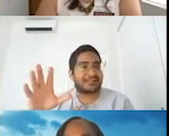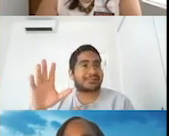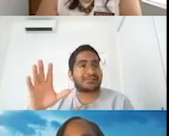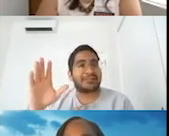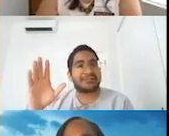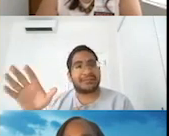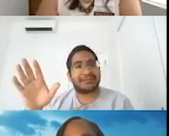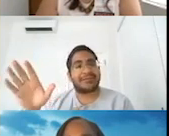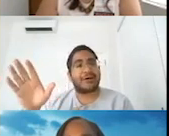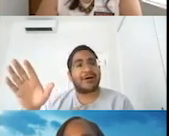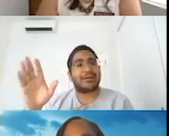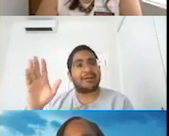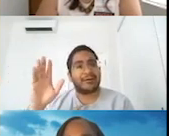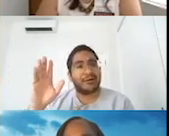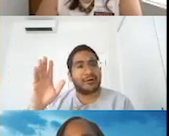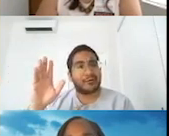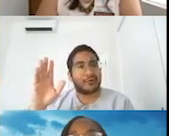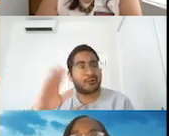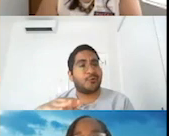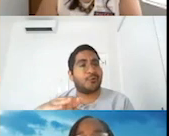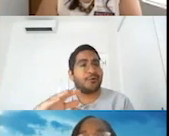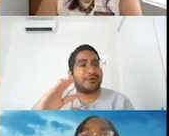Varies immensely depending on